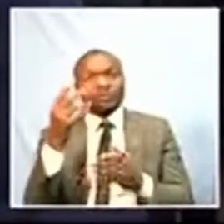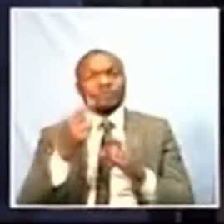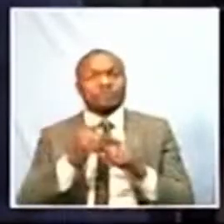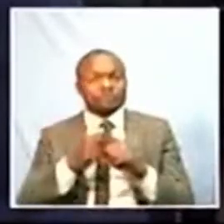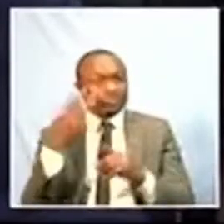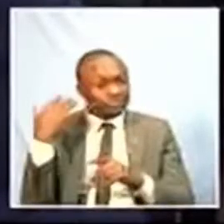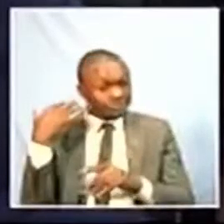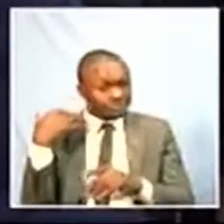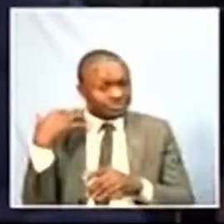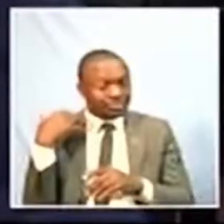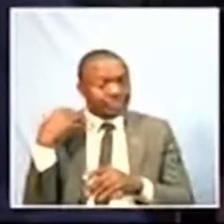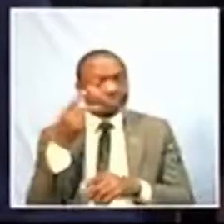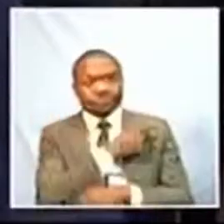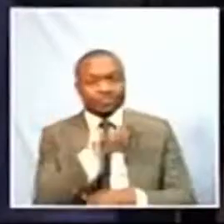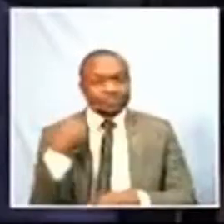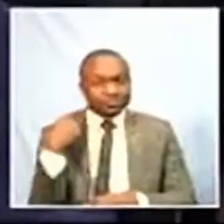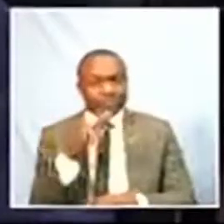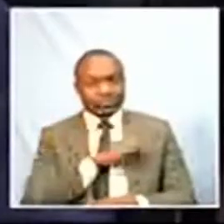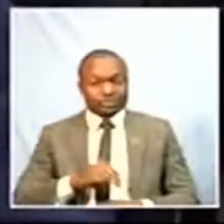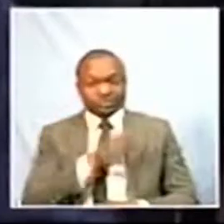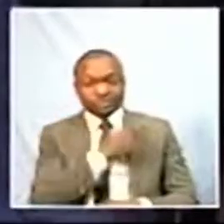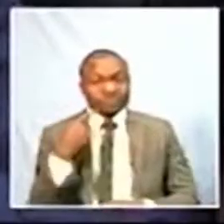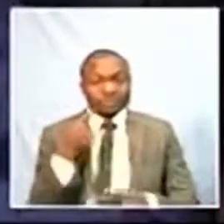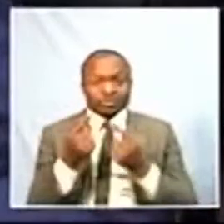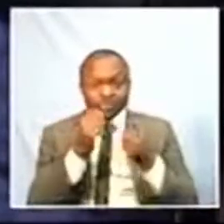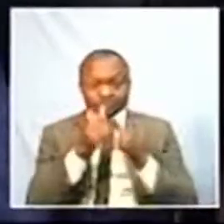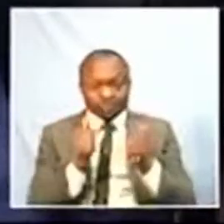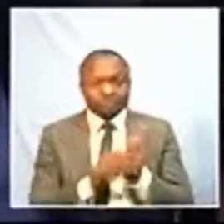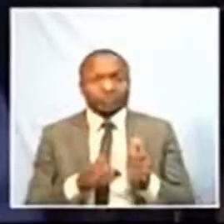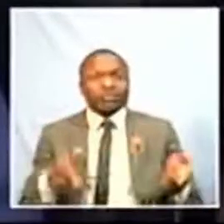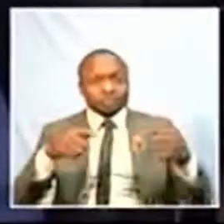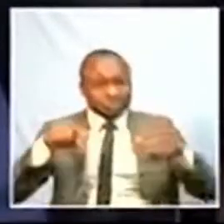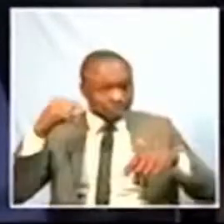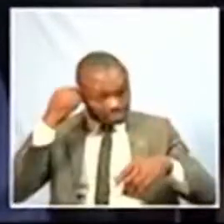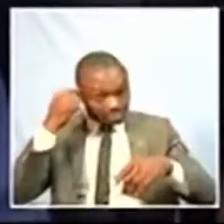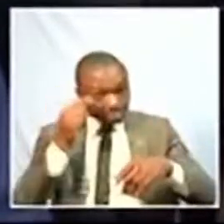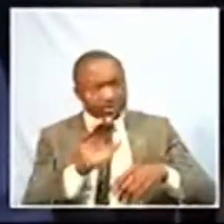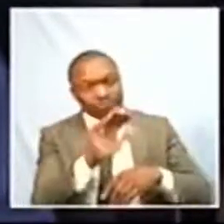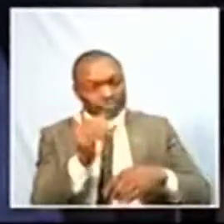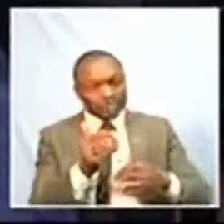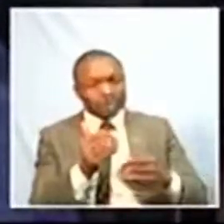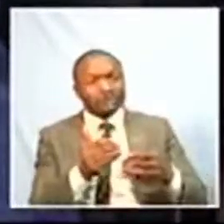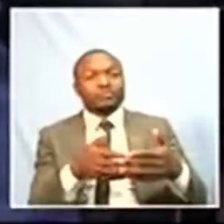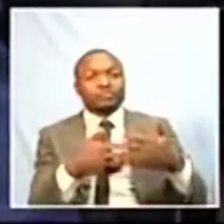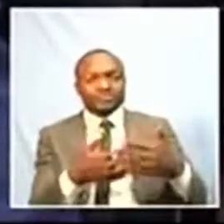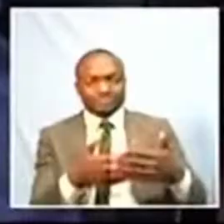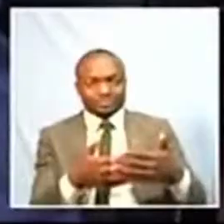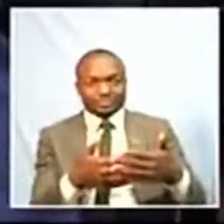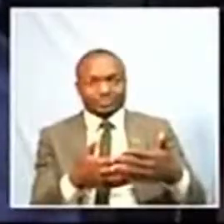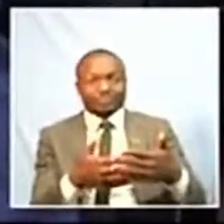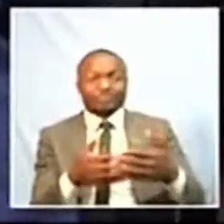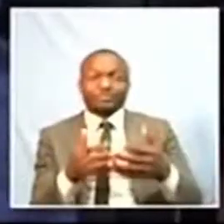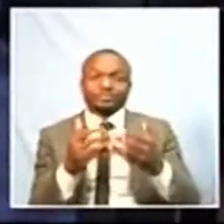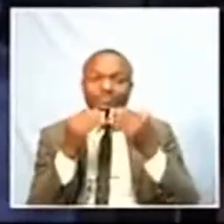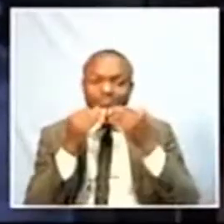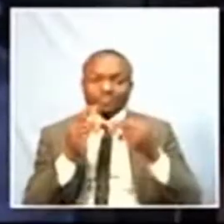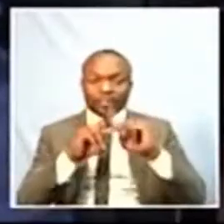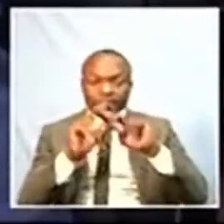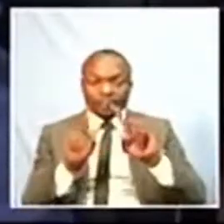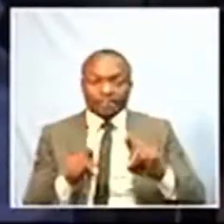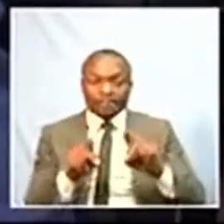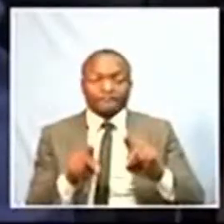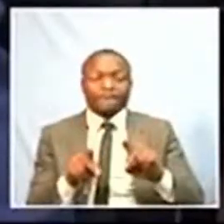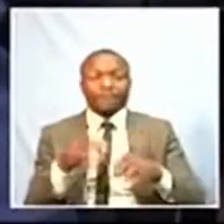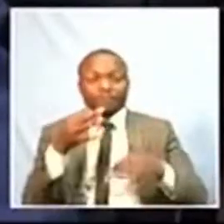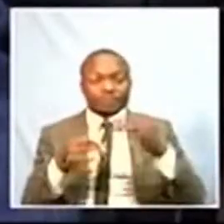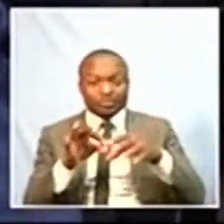it's clear. So local government, get back to the documents. Thank you, Chair. That's what I wanted to say. Okay. And